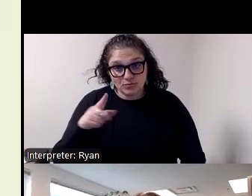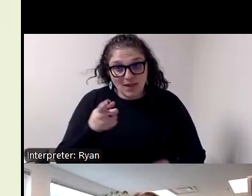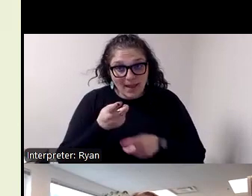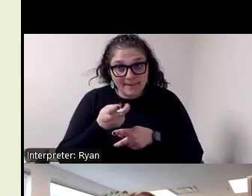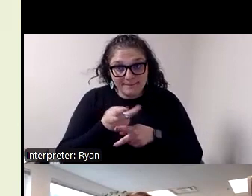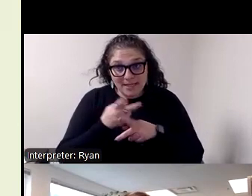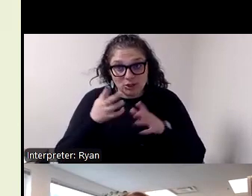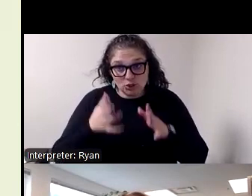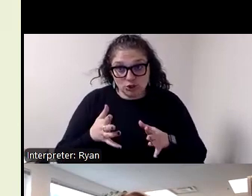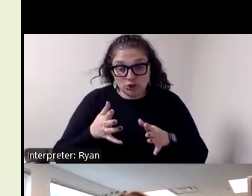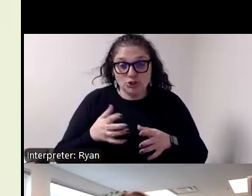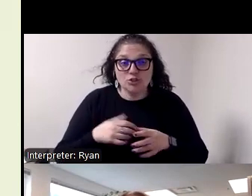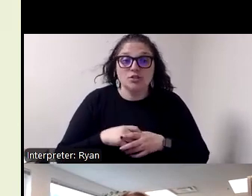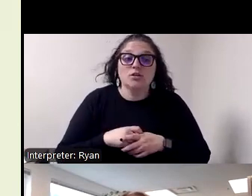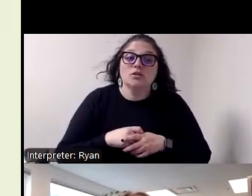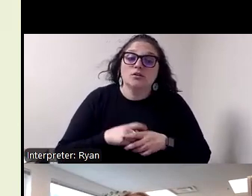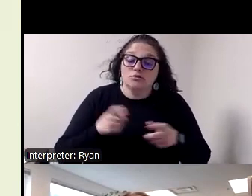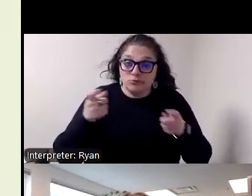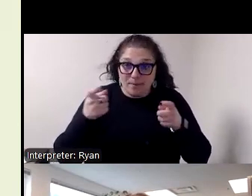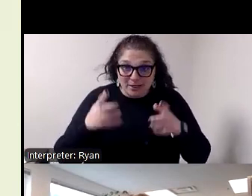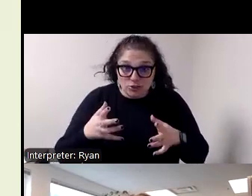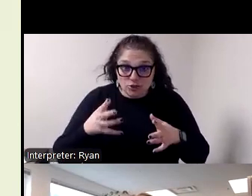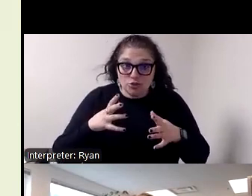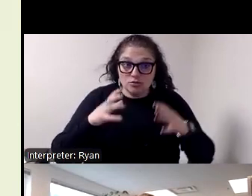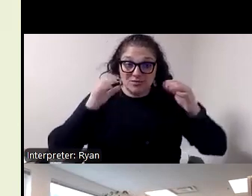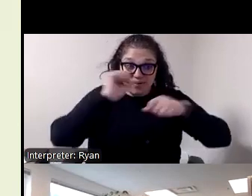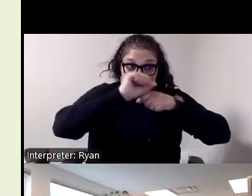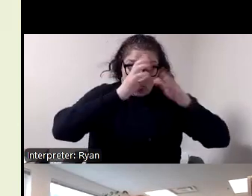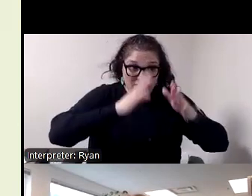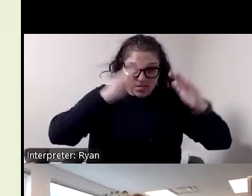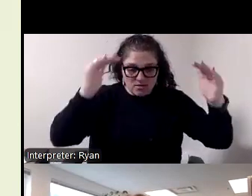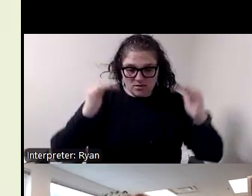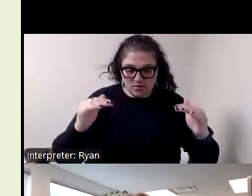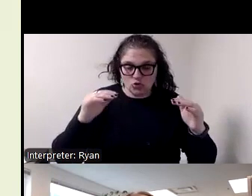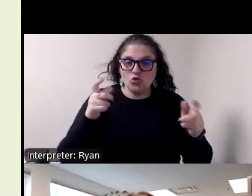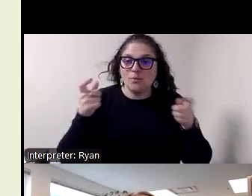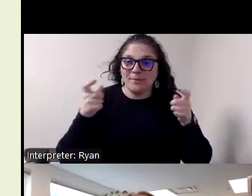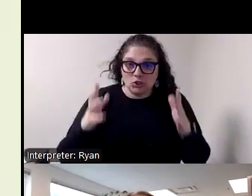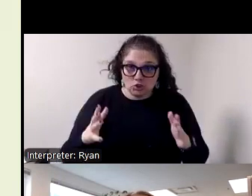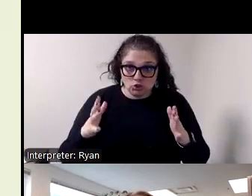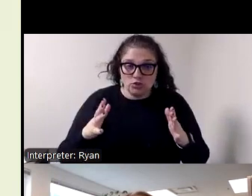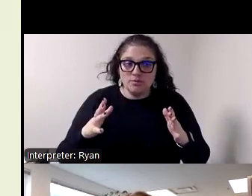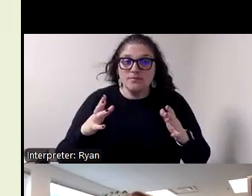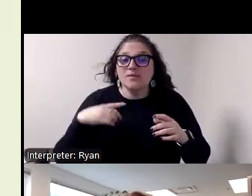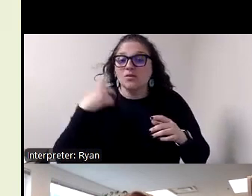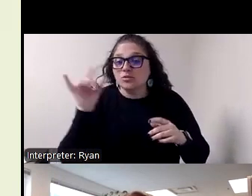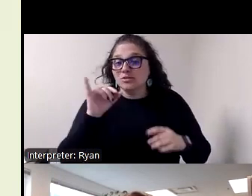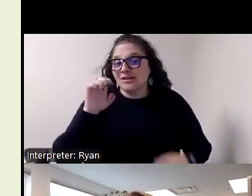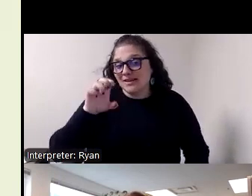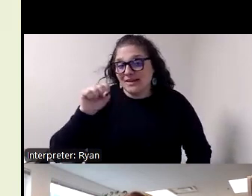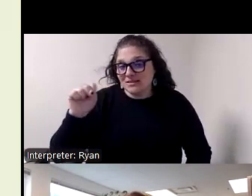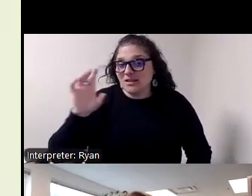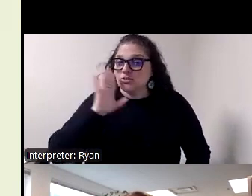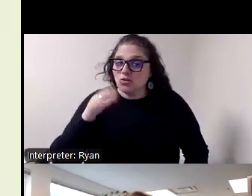go from your employee role to the manager role. And then in the manager role, it kind of looks just like ESS, where you have these